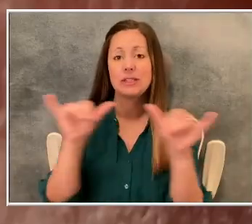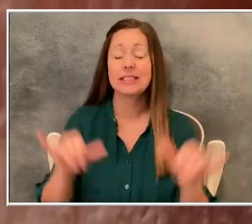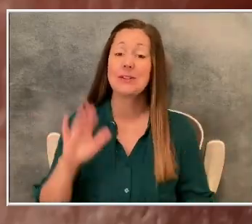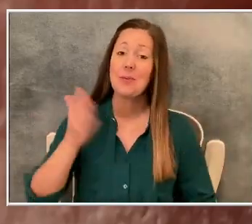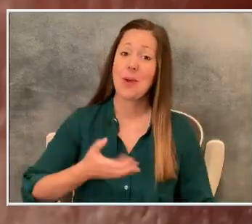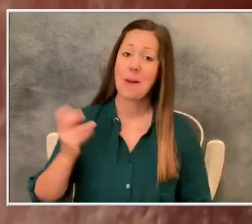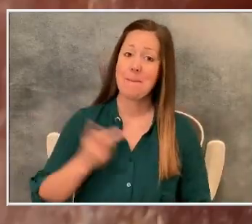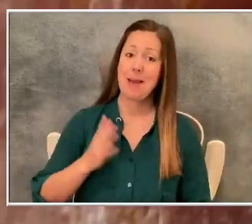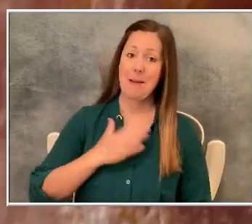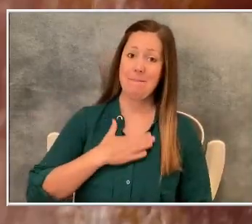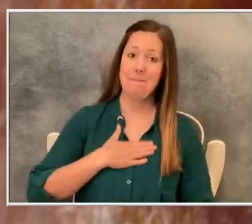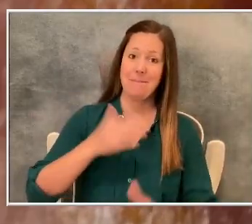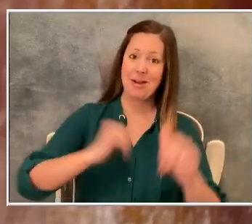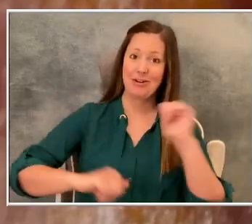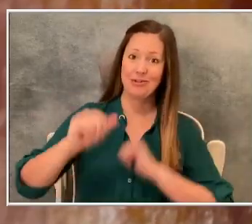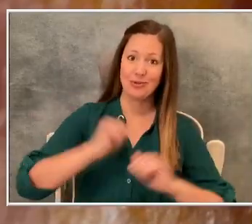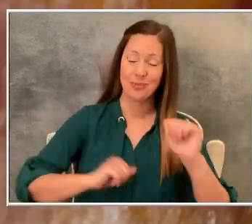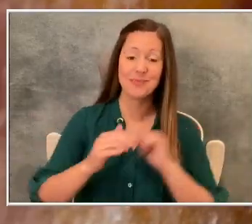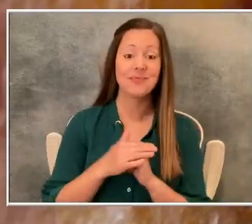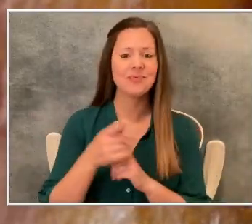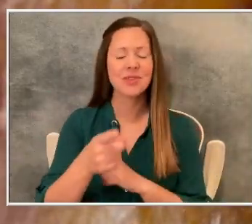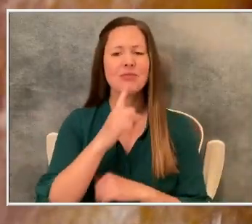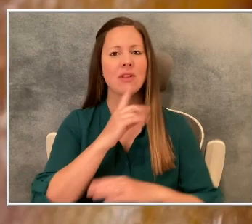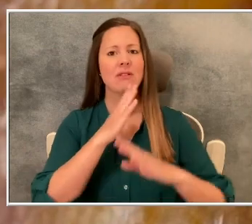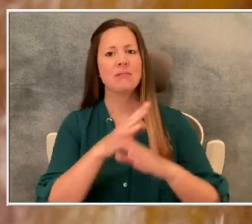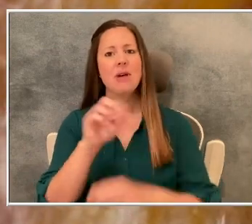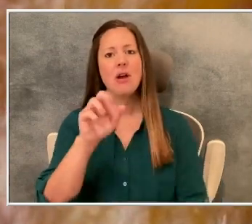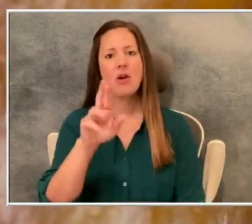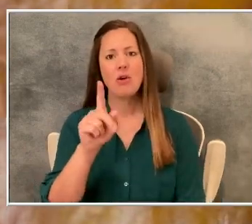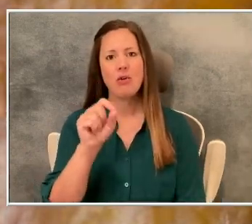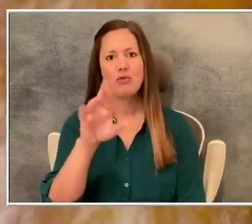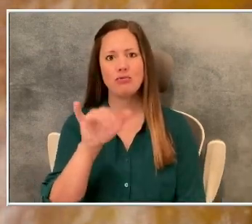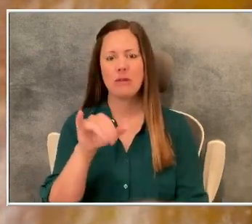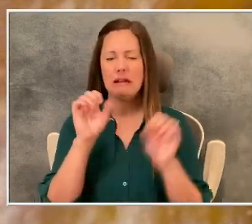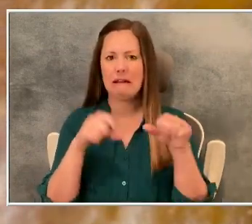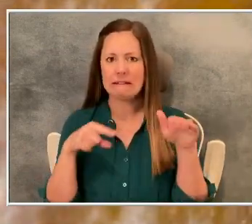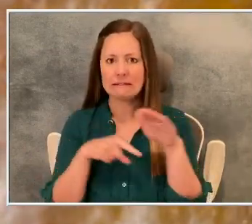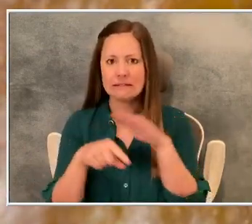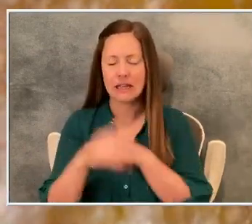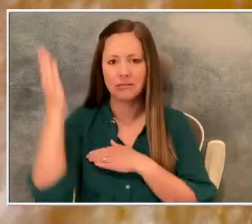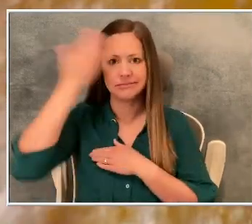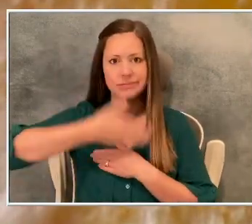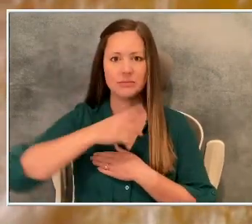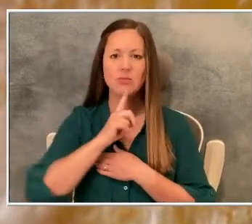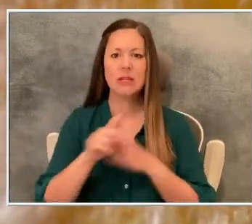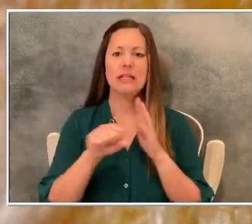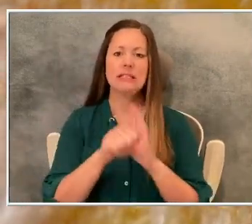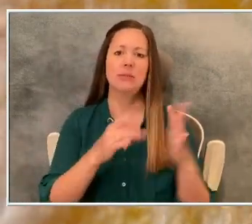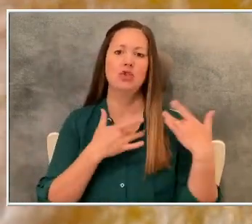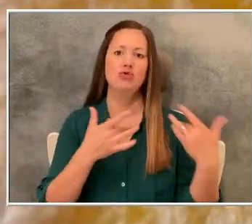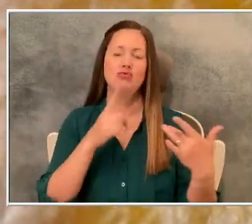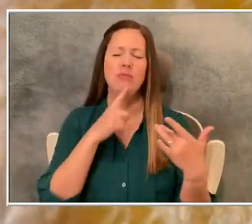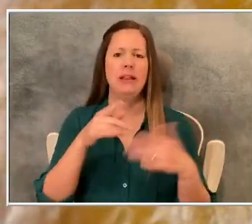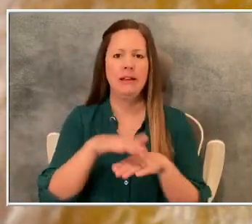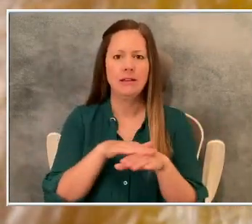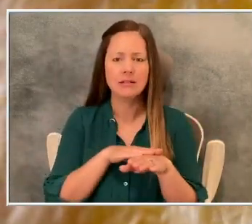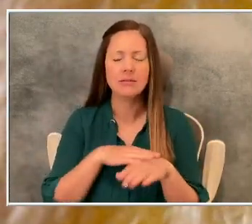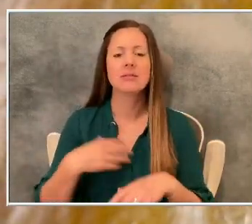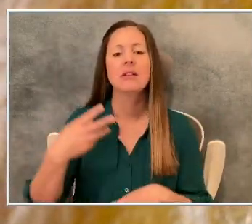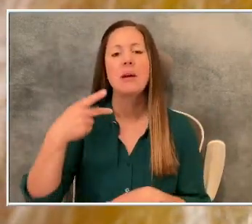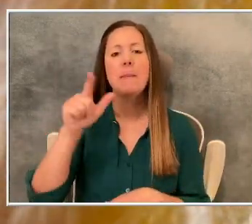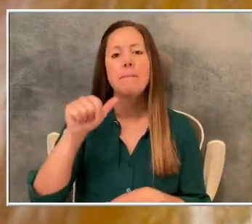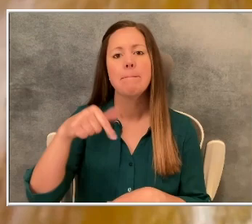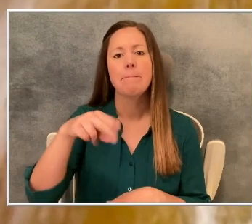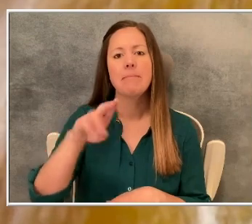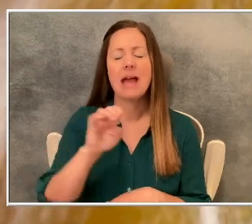artery can be sneaky because the symptoms are often very gradual. Plaque accumulates over the course of many years in our